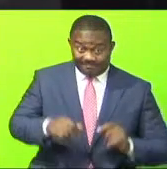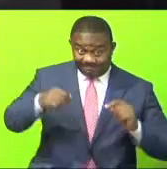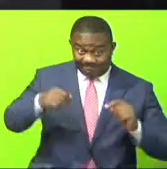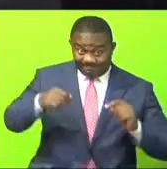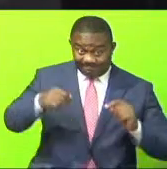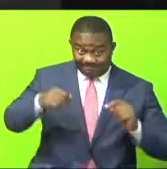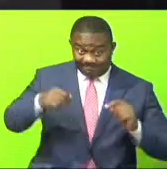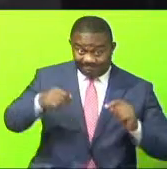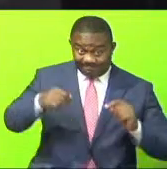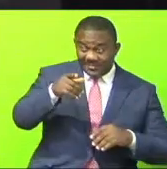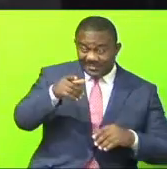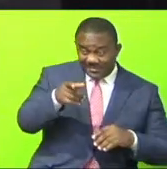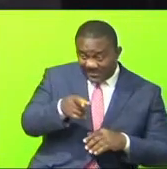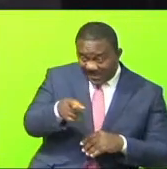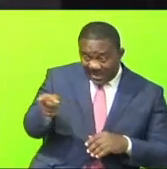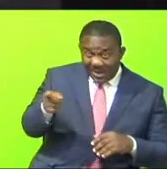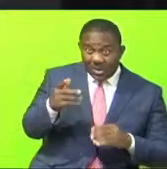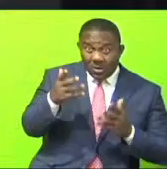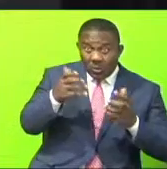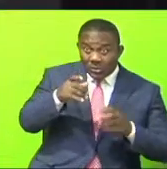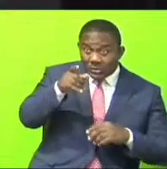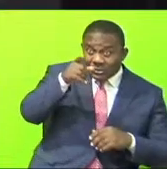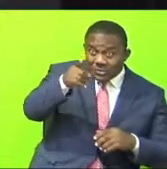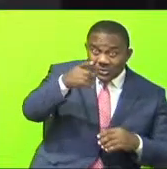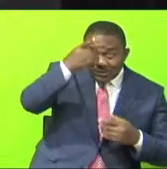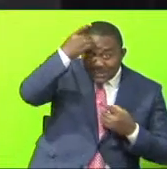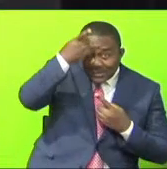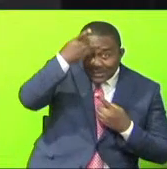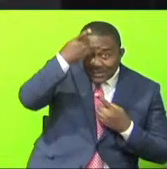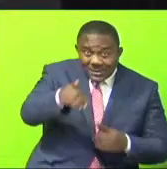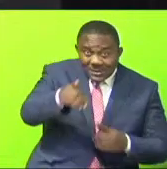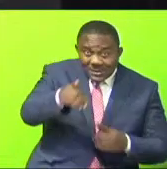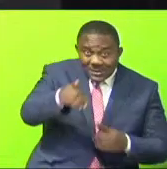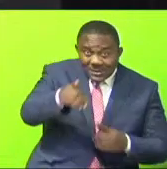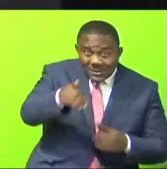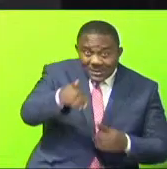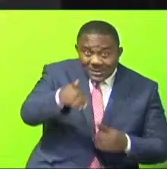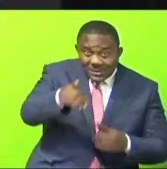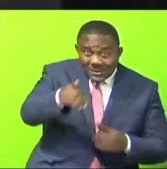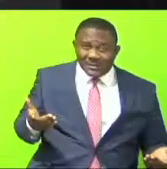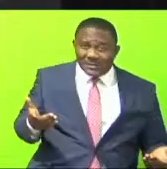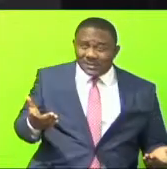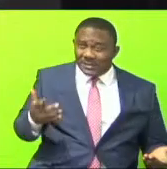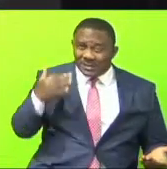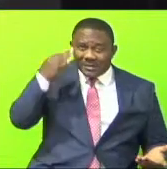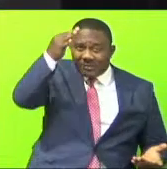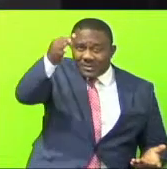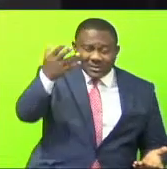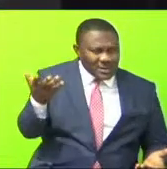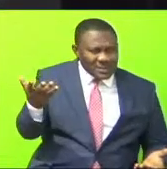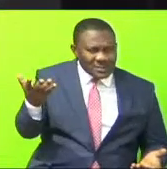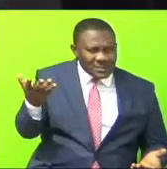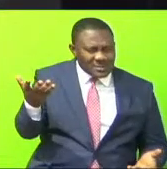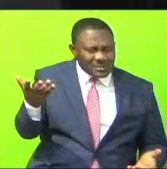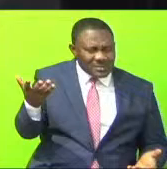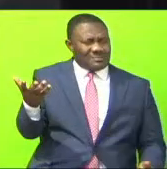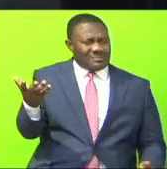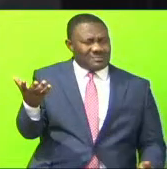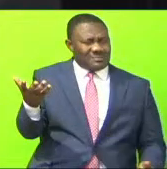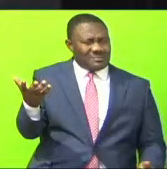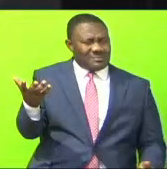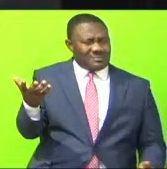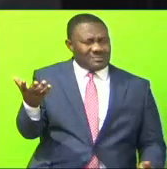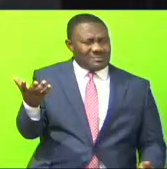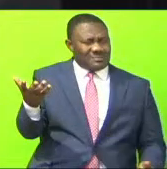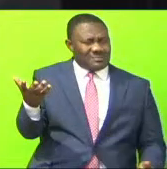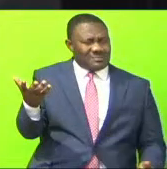to determine what these members of parliament want to do in the future. That is pathetic. Do you know what